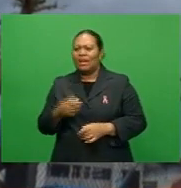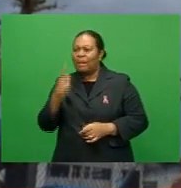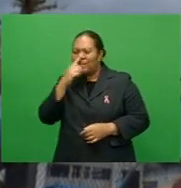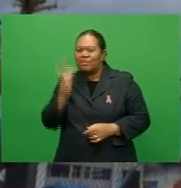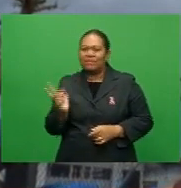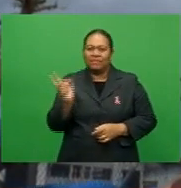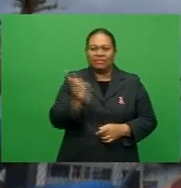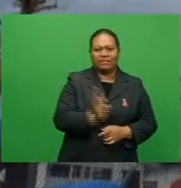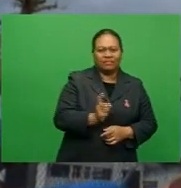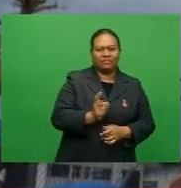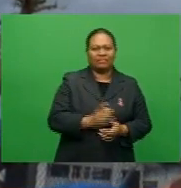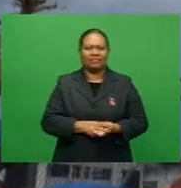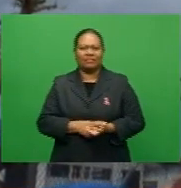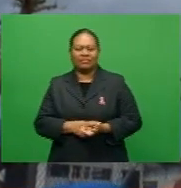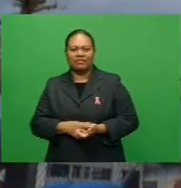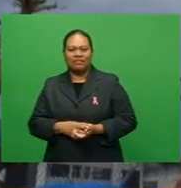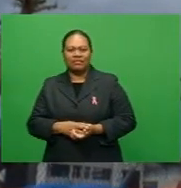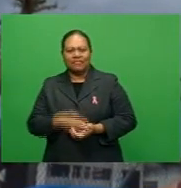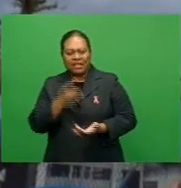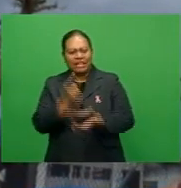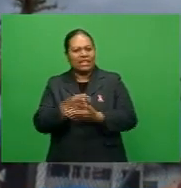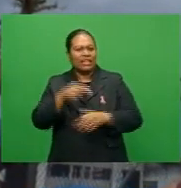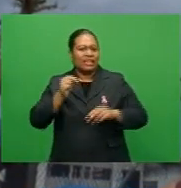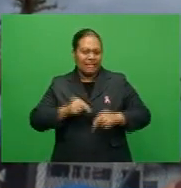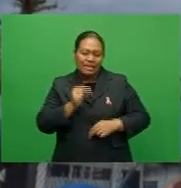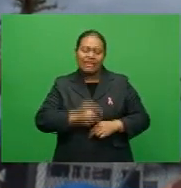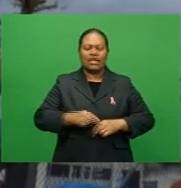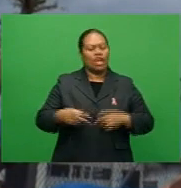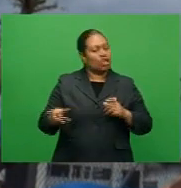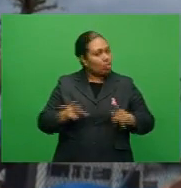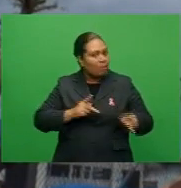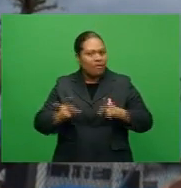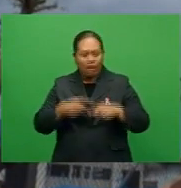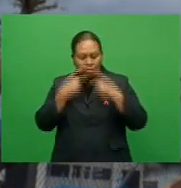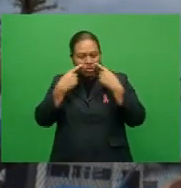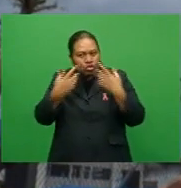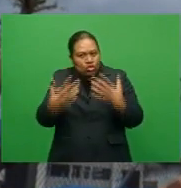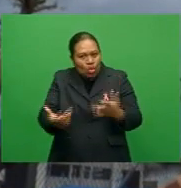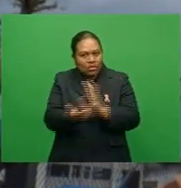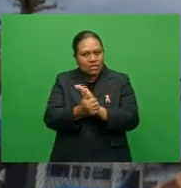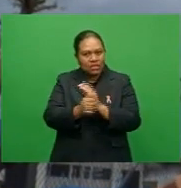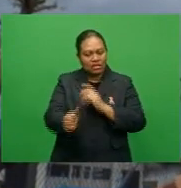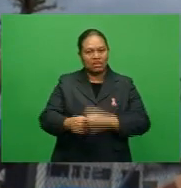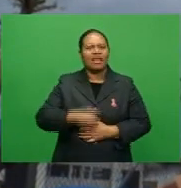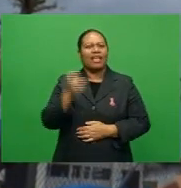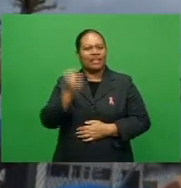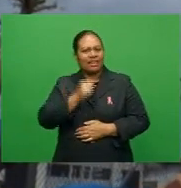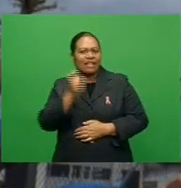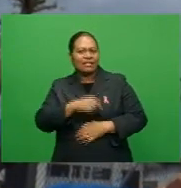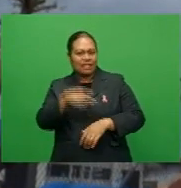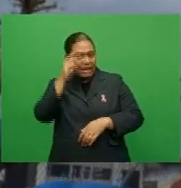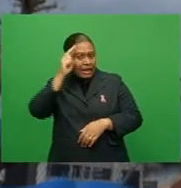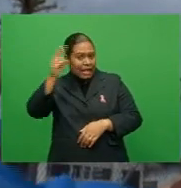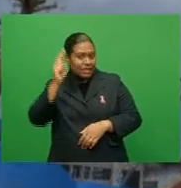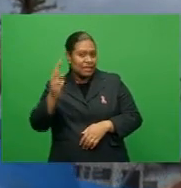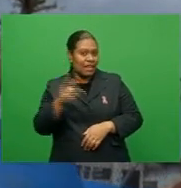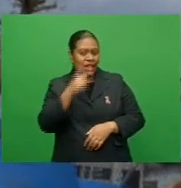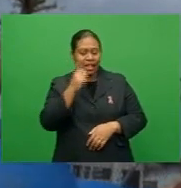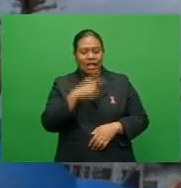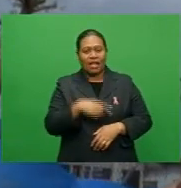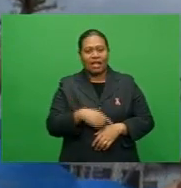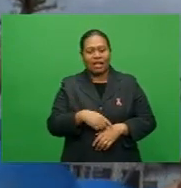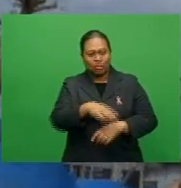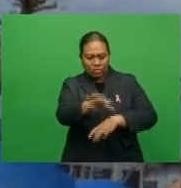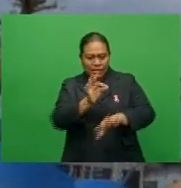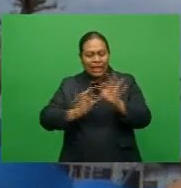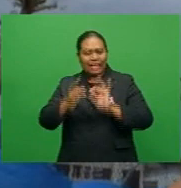their A game. Like, definitely you really need to perform. You really need to show the national selectors as well are around. So you really need to